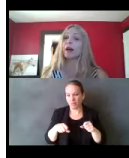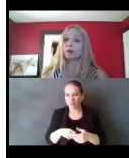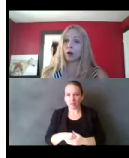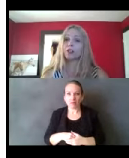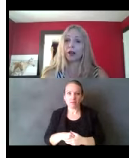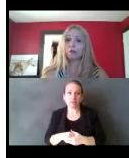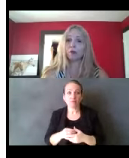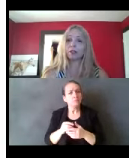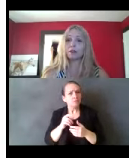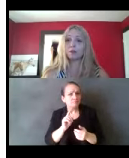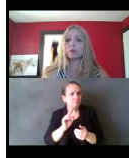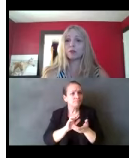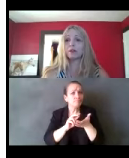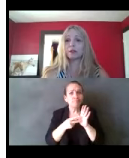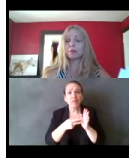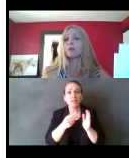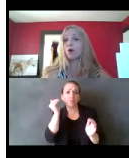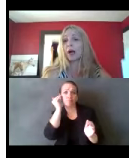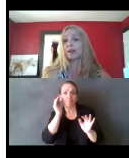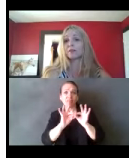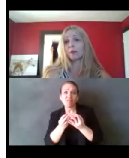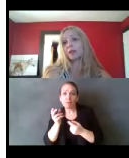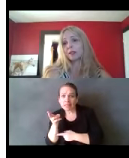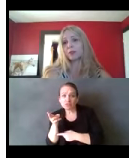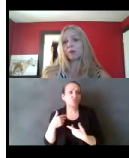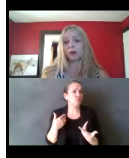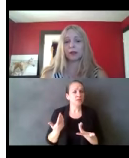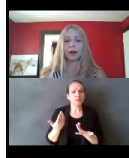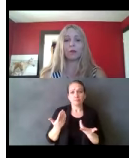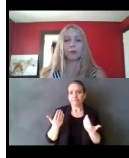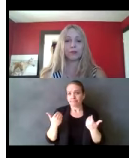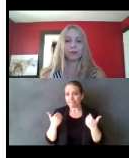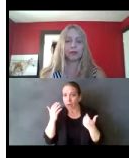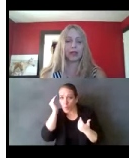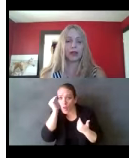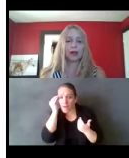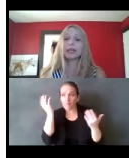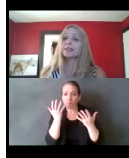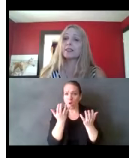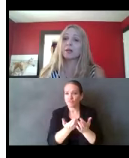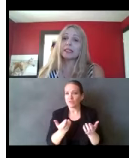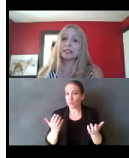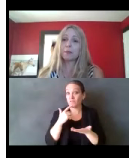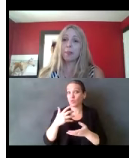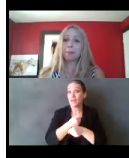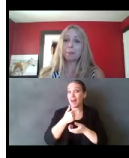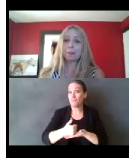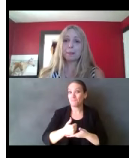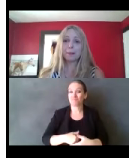know, aware and watching out for any symptoms and being proactive about getting support and help. Next slide,